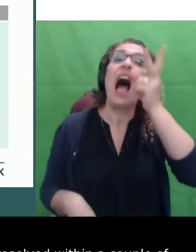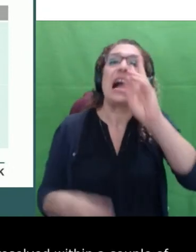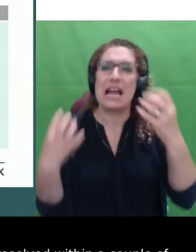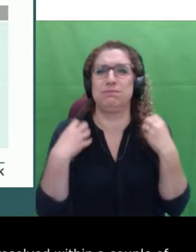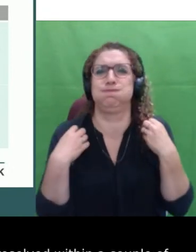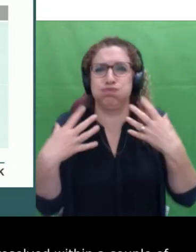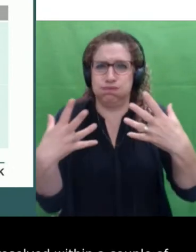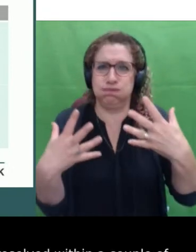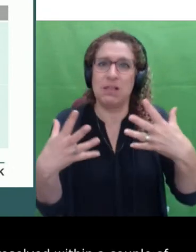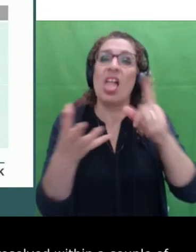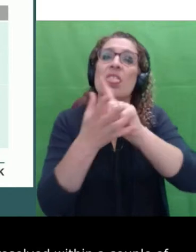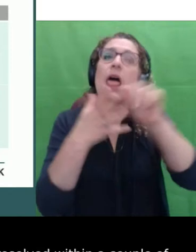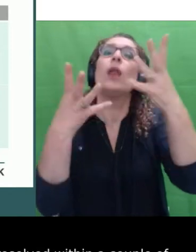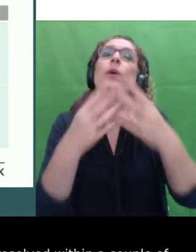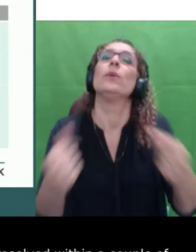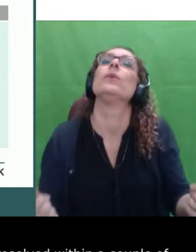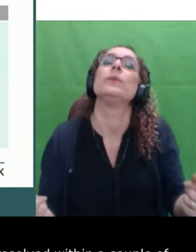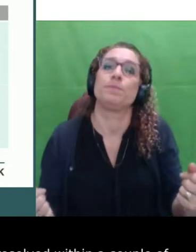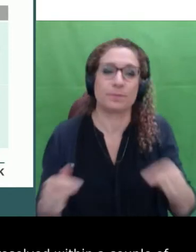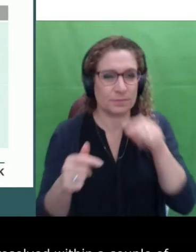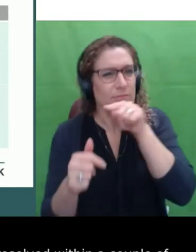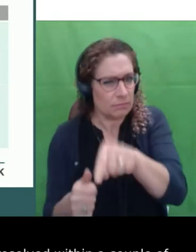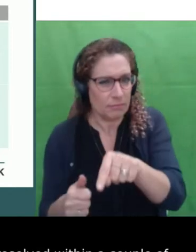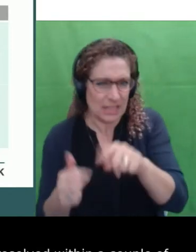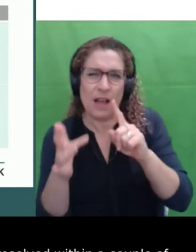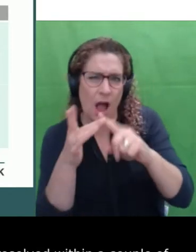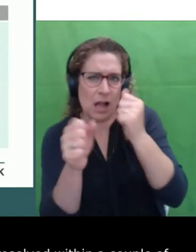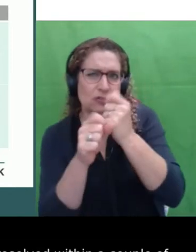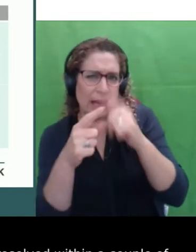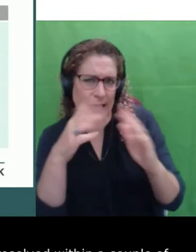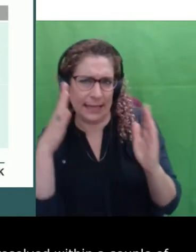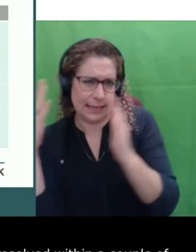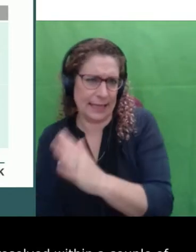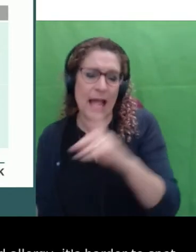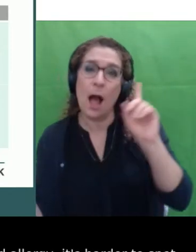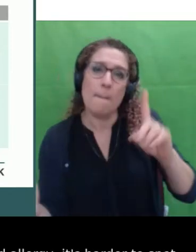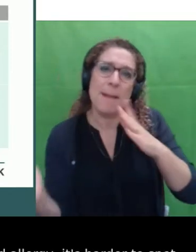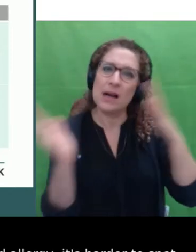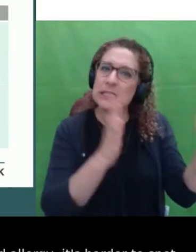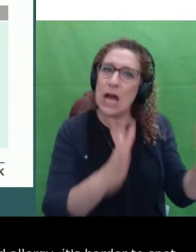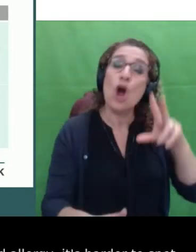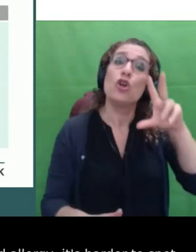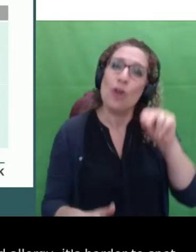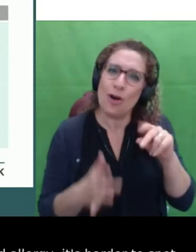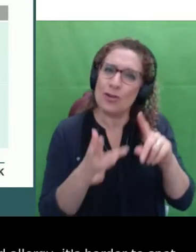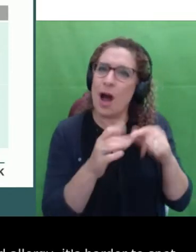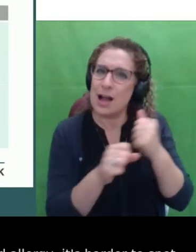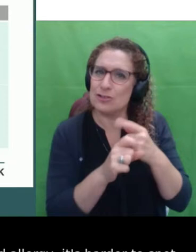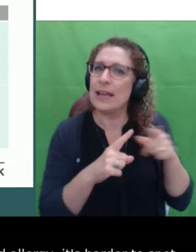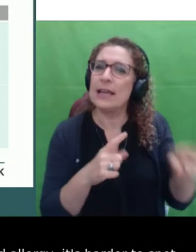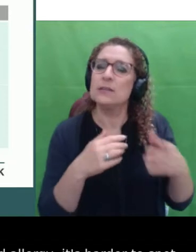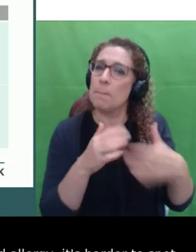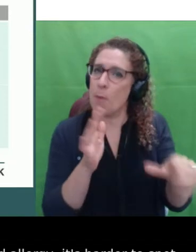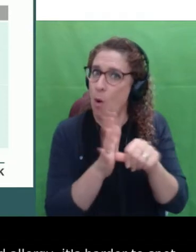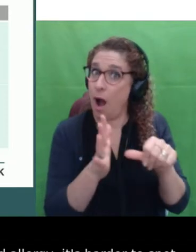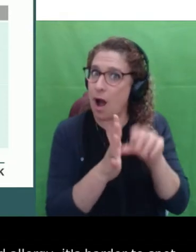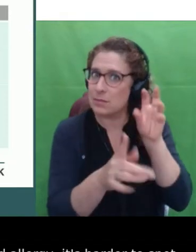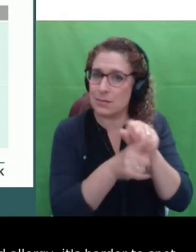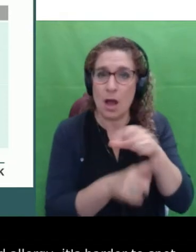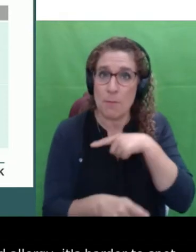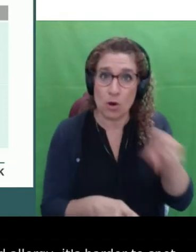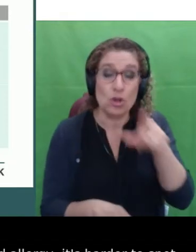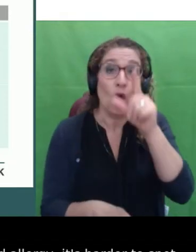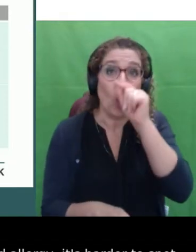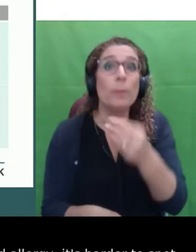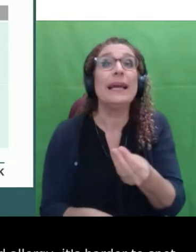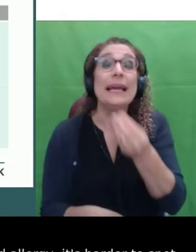mediated allergy it's harder to spot it's a much more insidious onset it can occur you know a few hours or even day or so after eating the